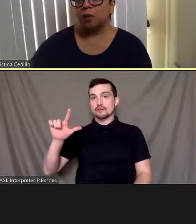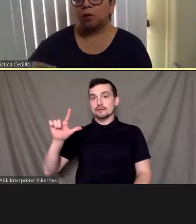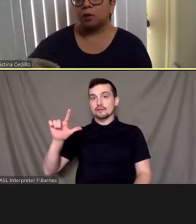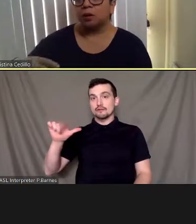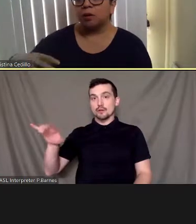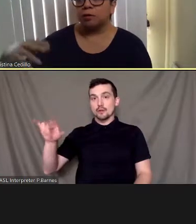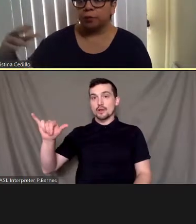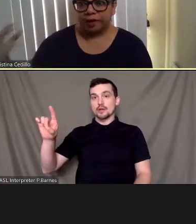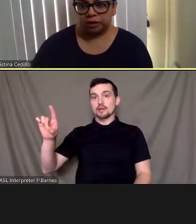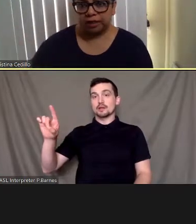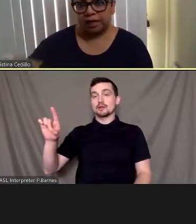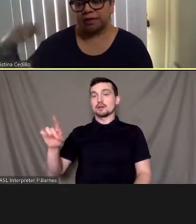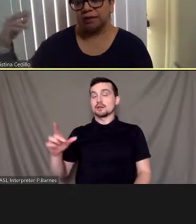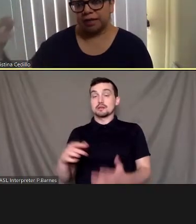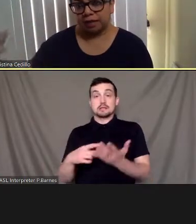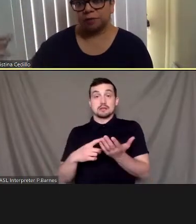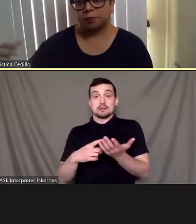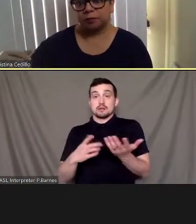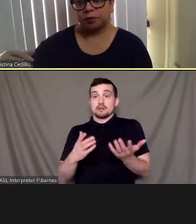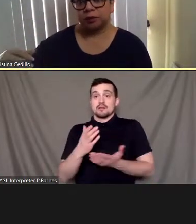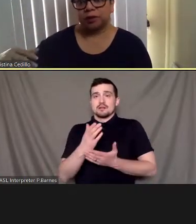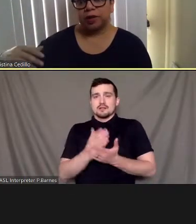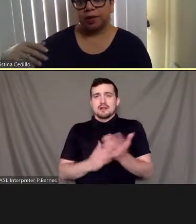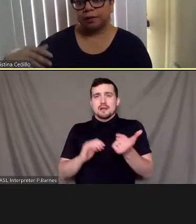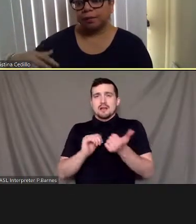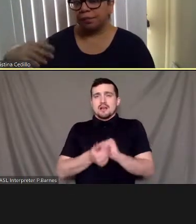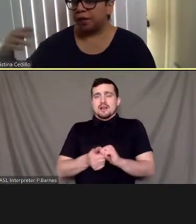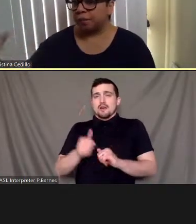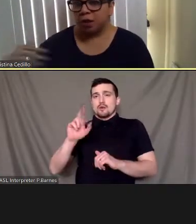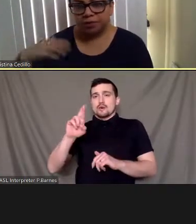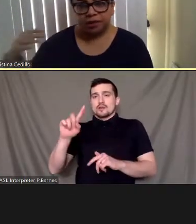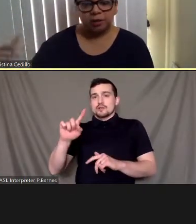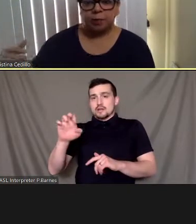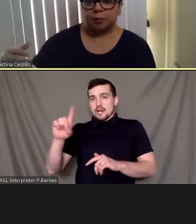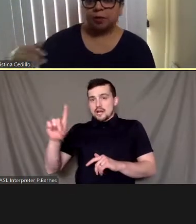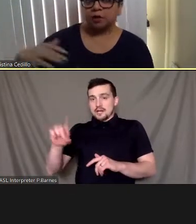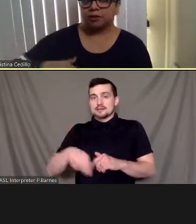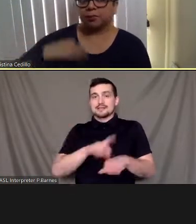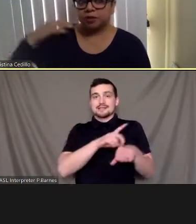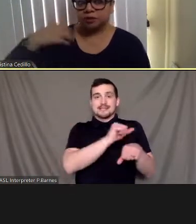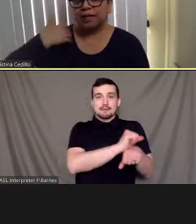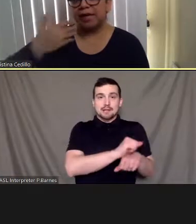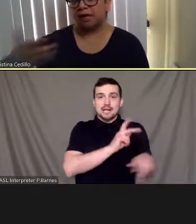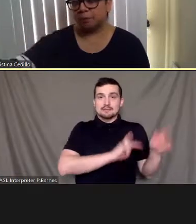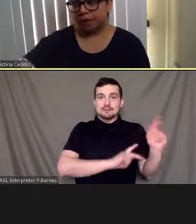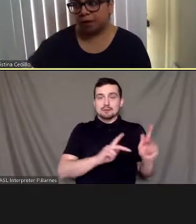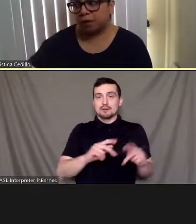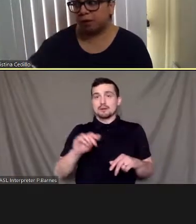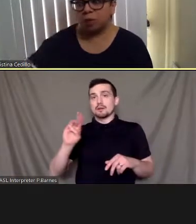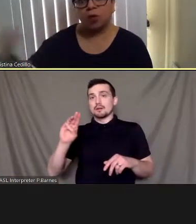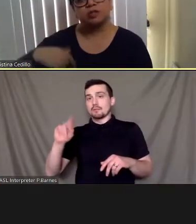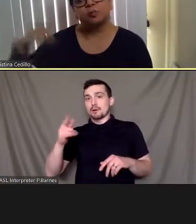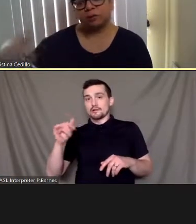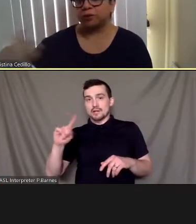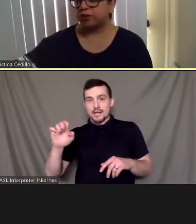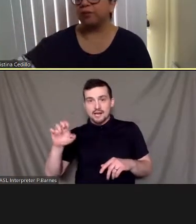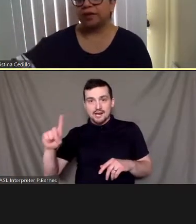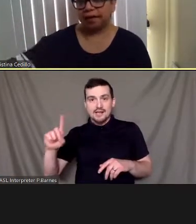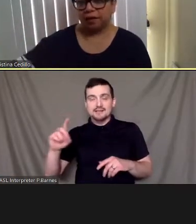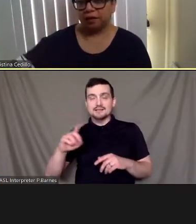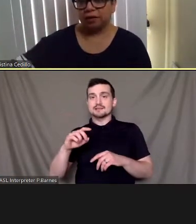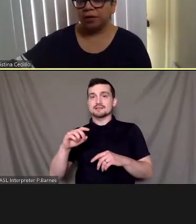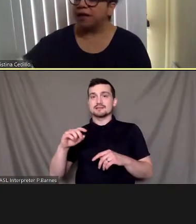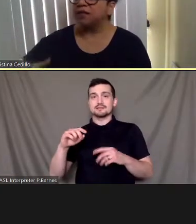Somehow, racialized, disabled people, marginalized people are supposed to lay it bare, or else people